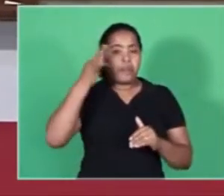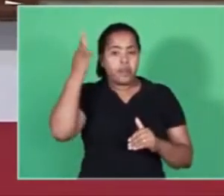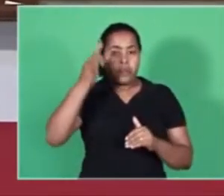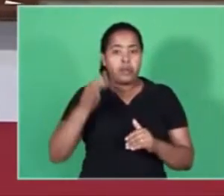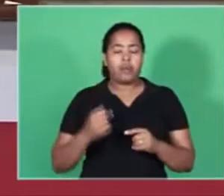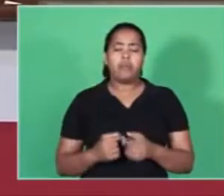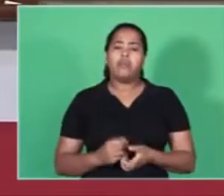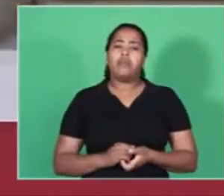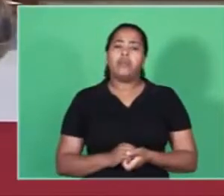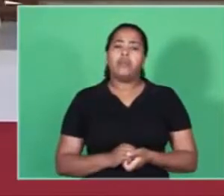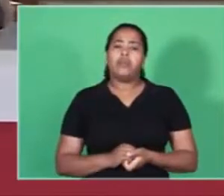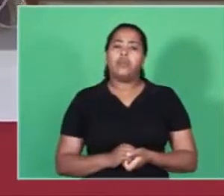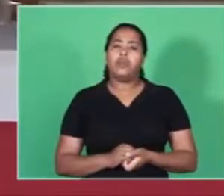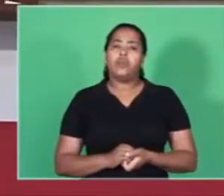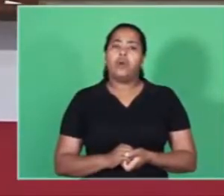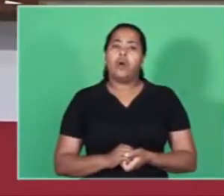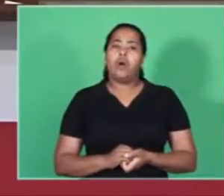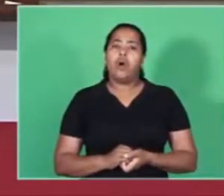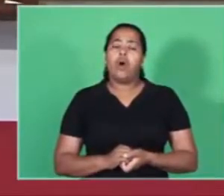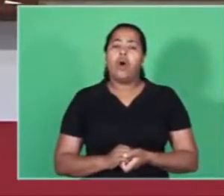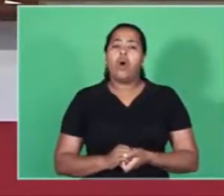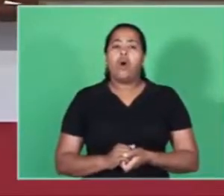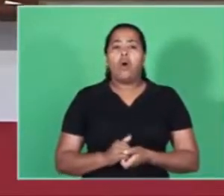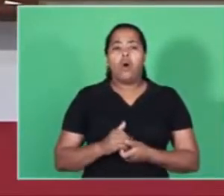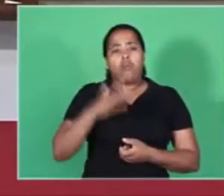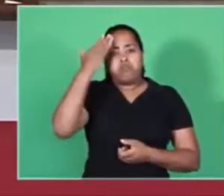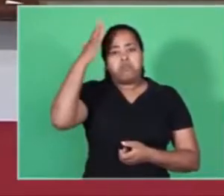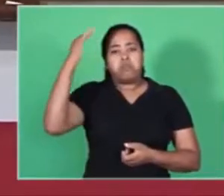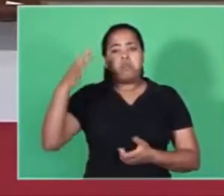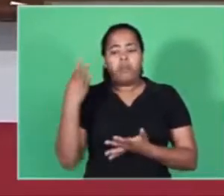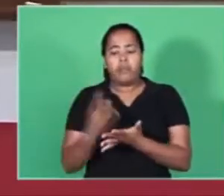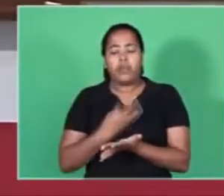philosophy. The ideological war